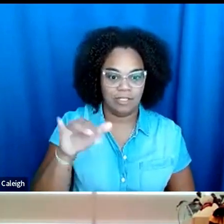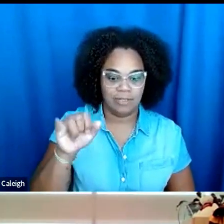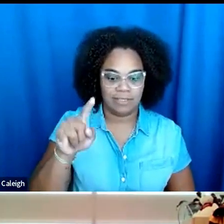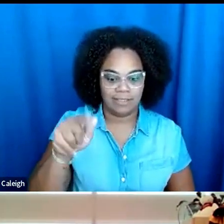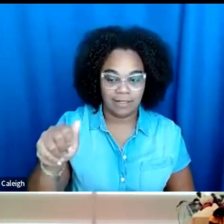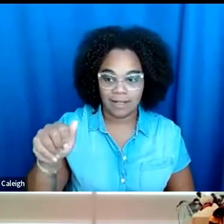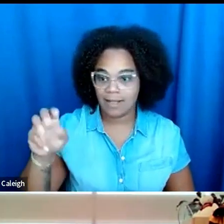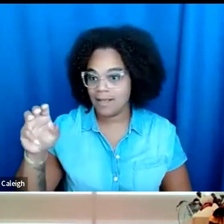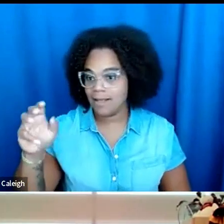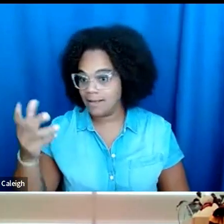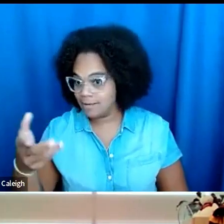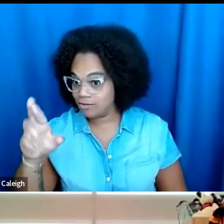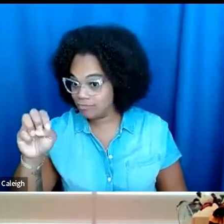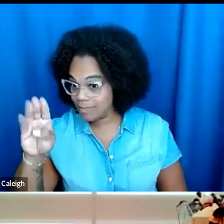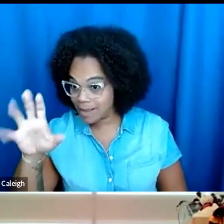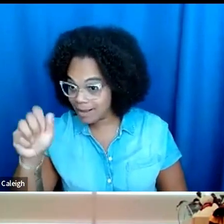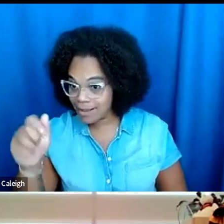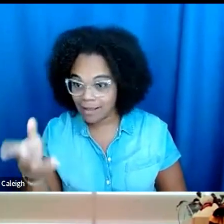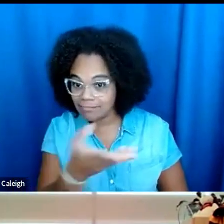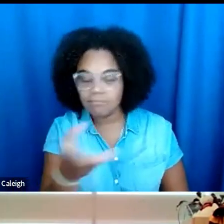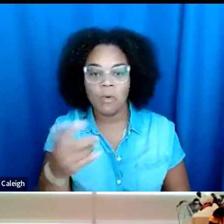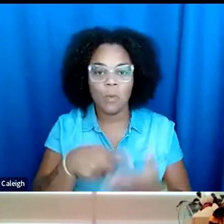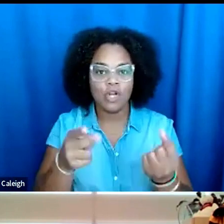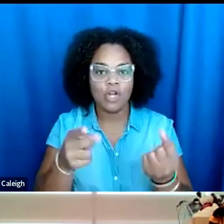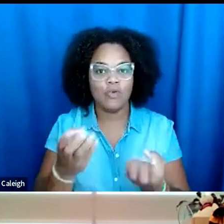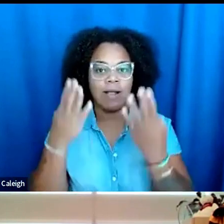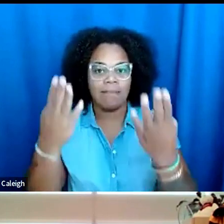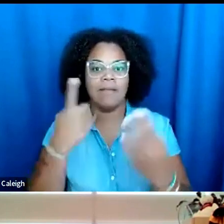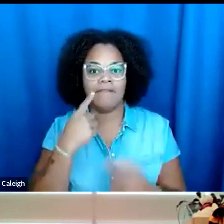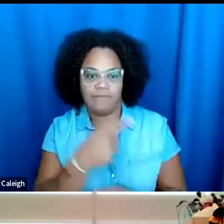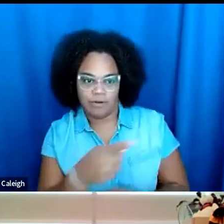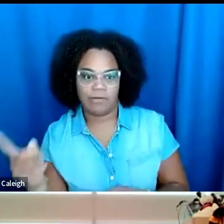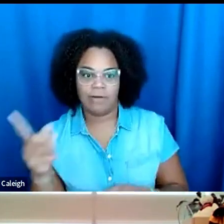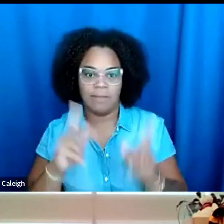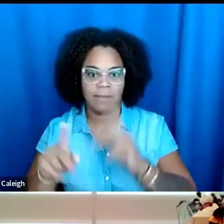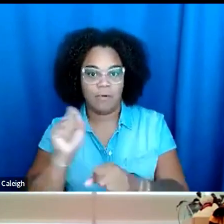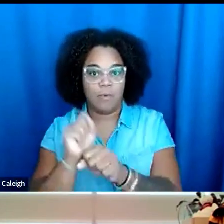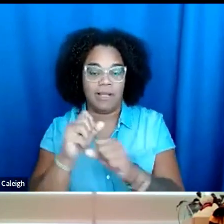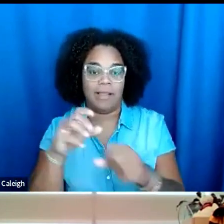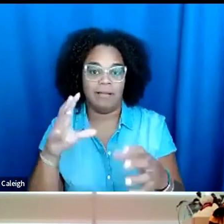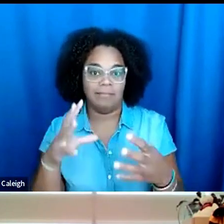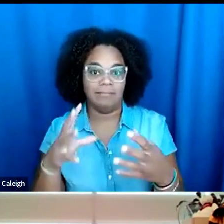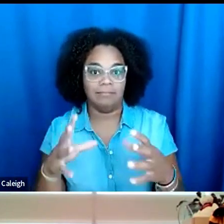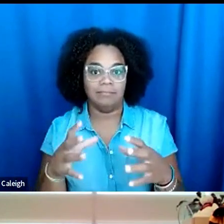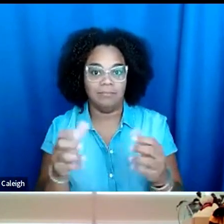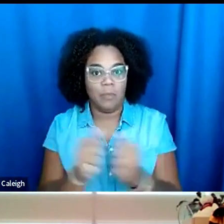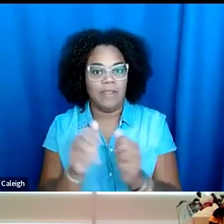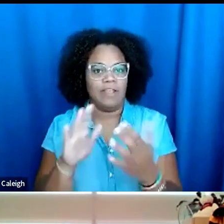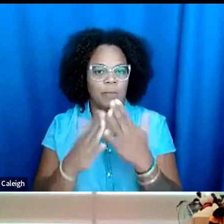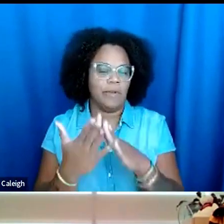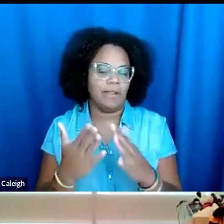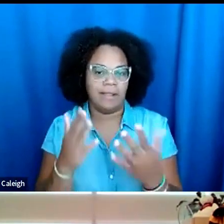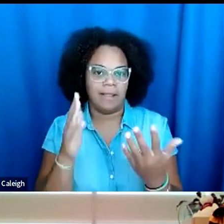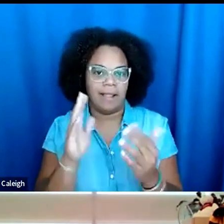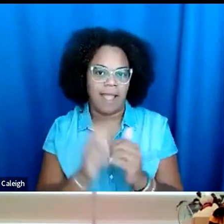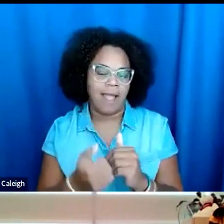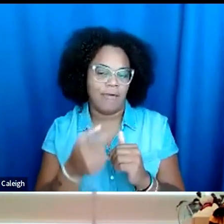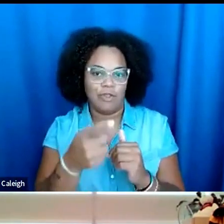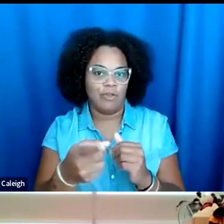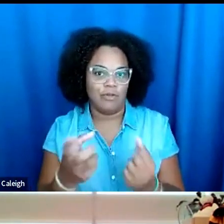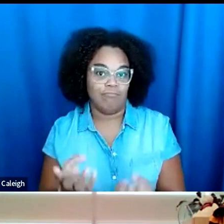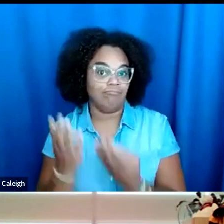working on this coalition that you would give to others in the group today who are working in community? How would you just like segue and say,